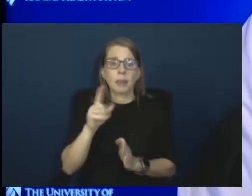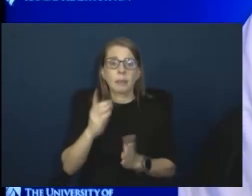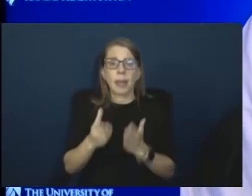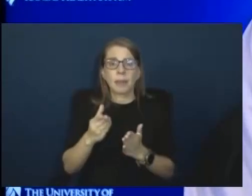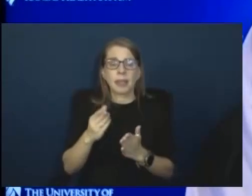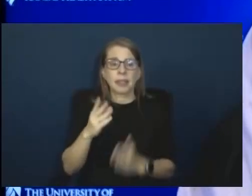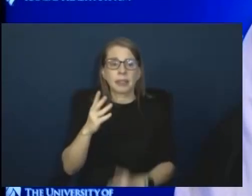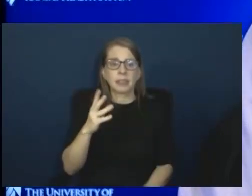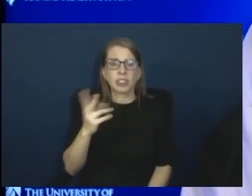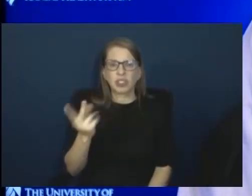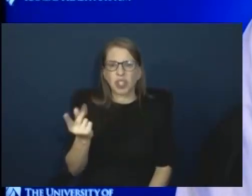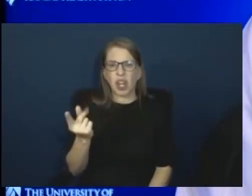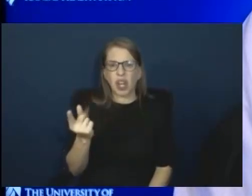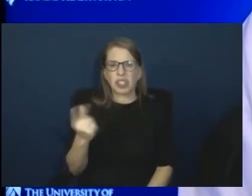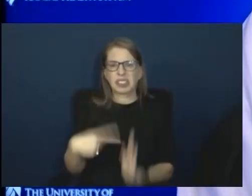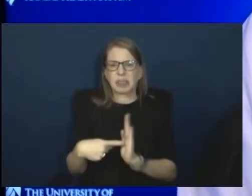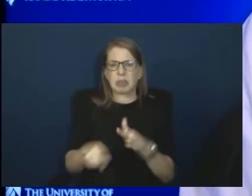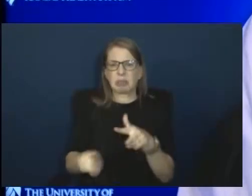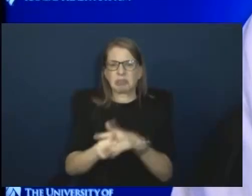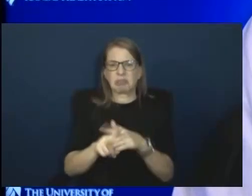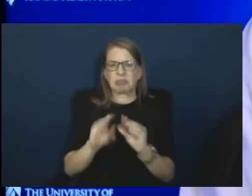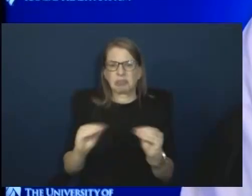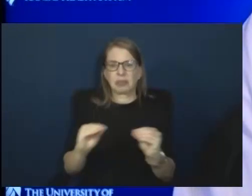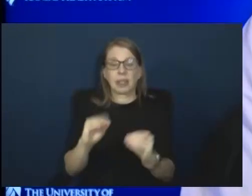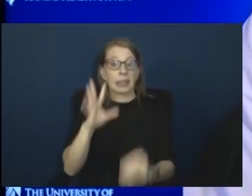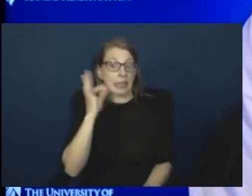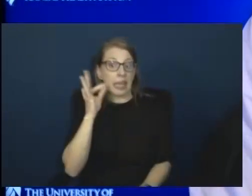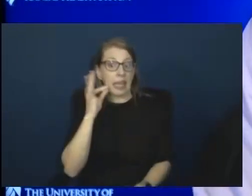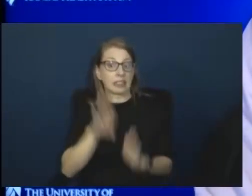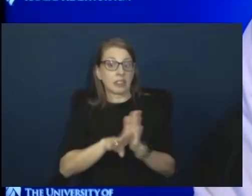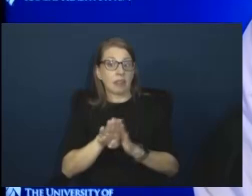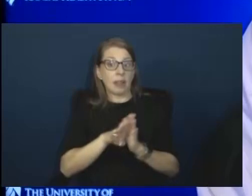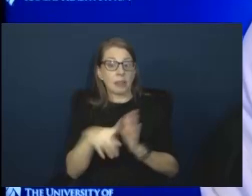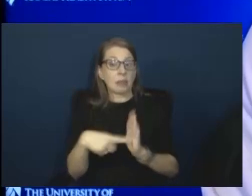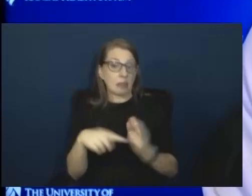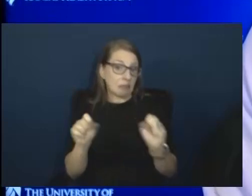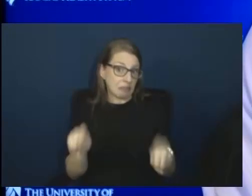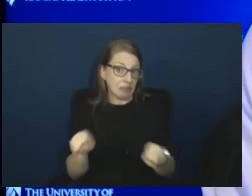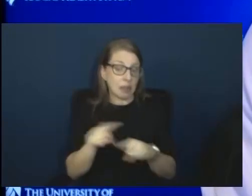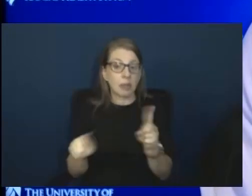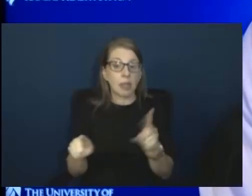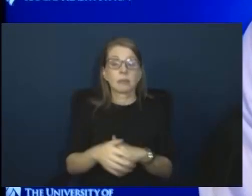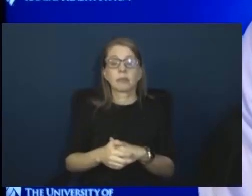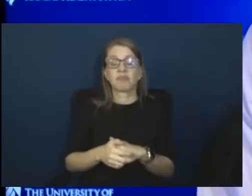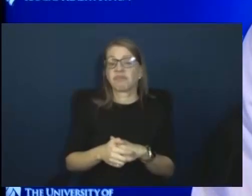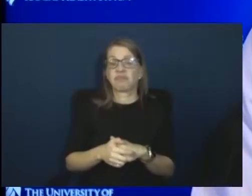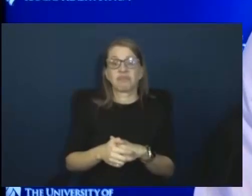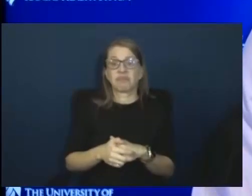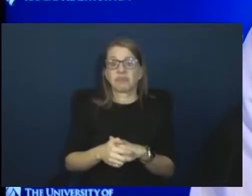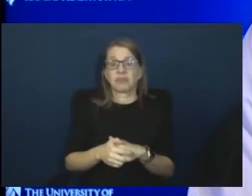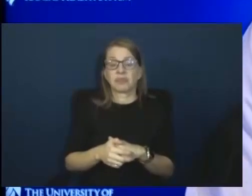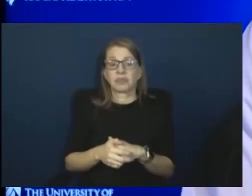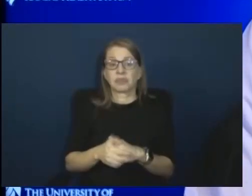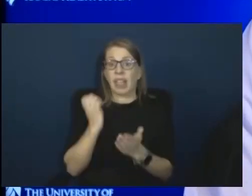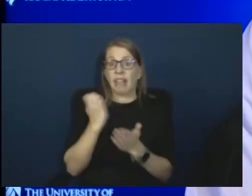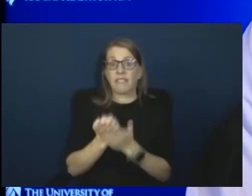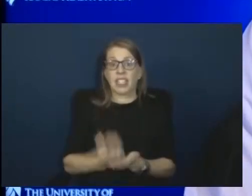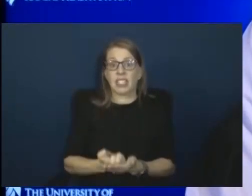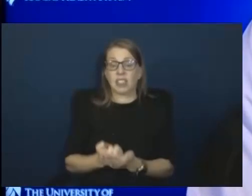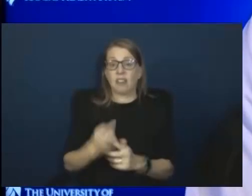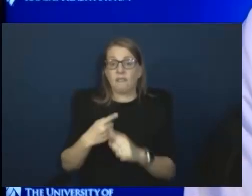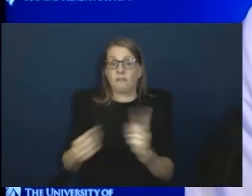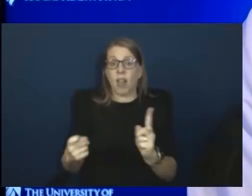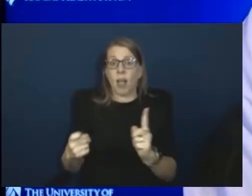don't really get any symptoms. Maybe cats can. But right now, it's just as he said, we haven't seen any evidence that it goes back